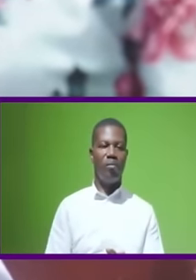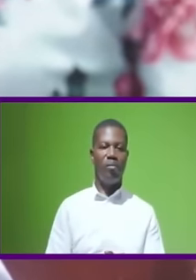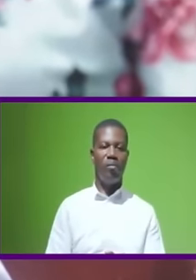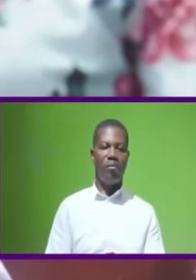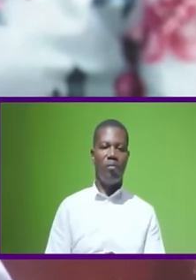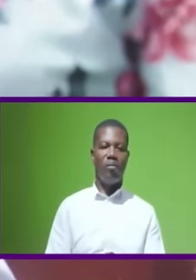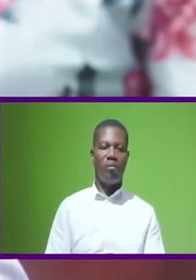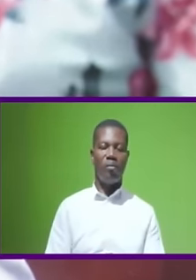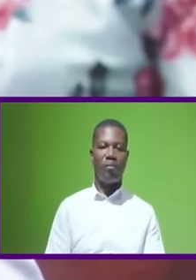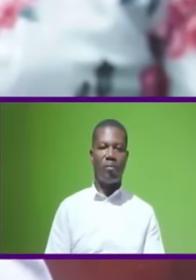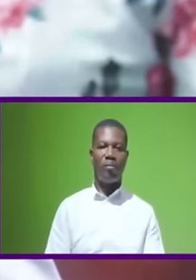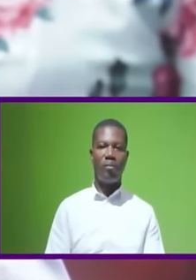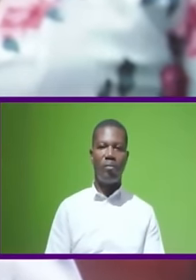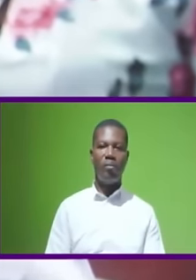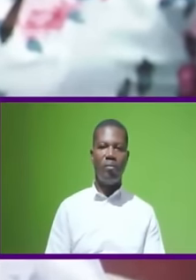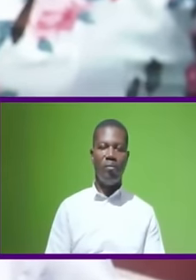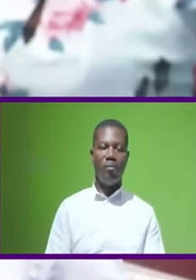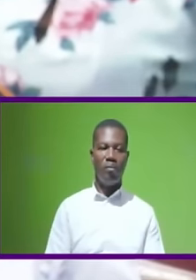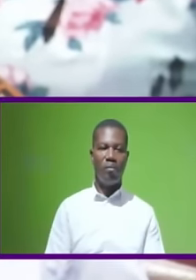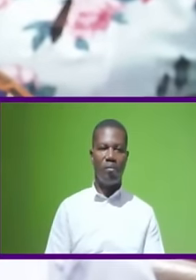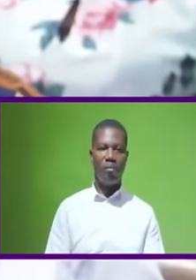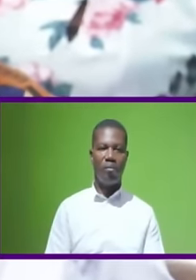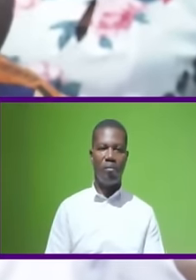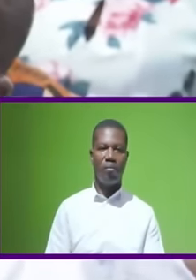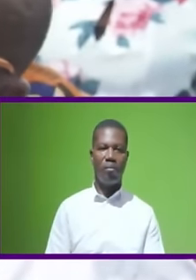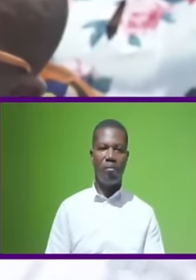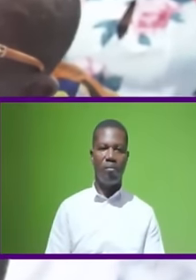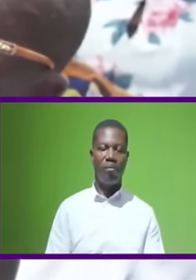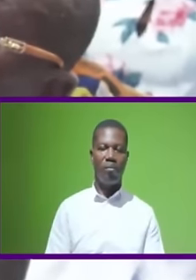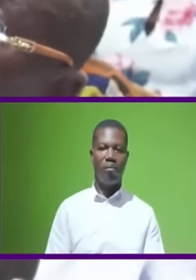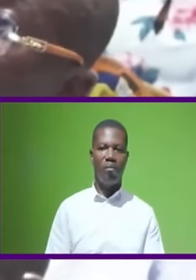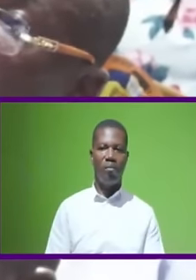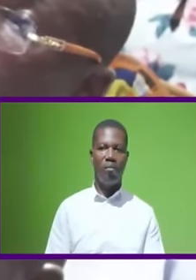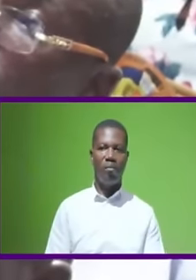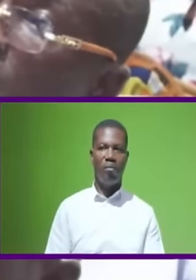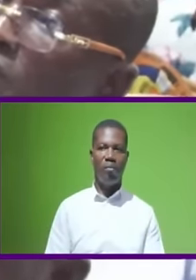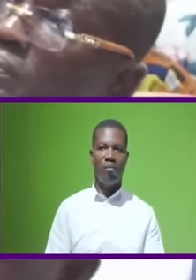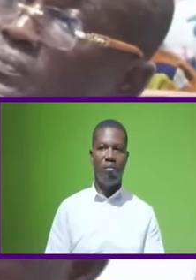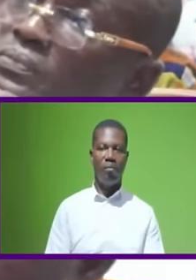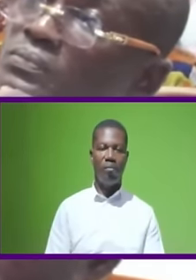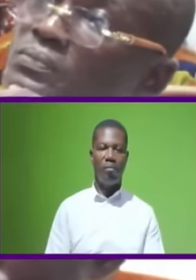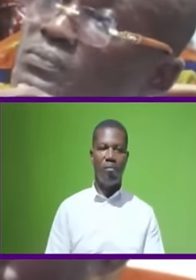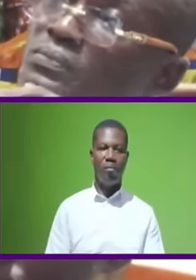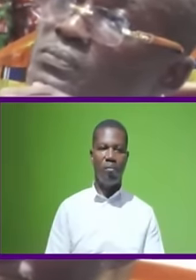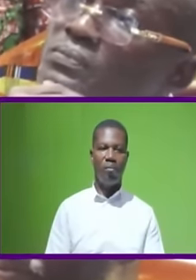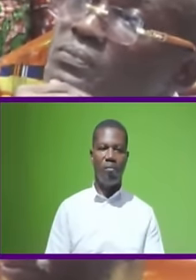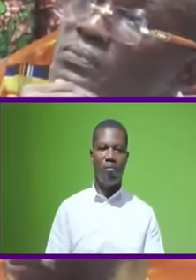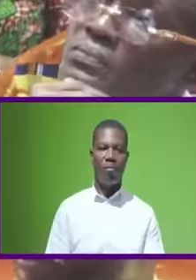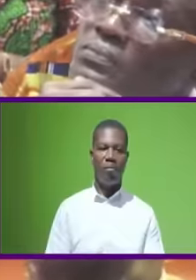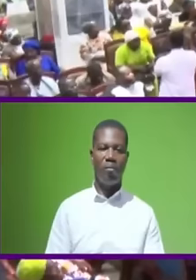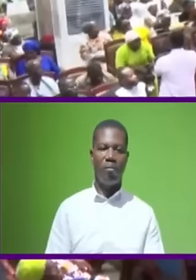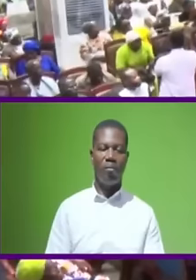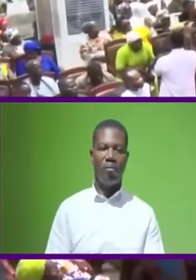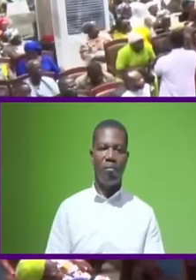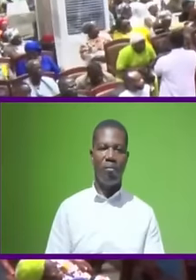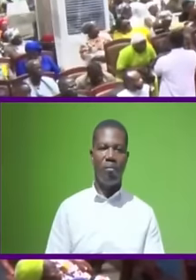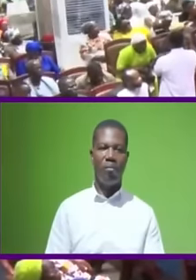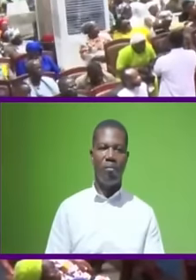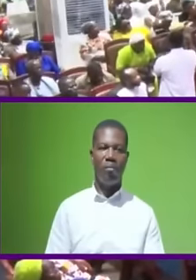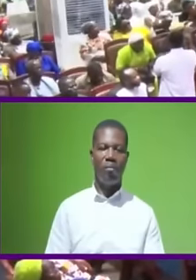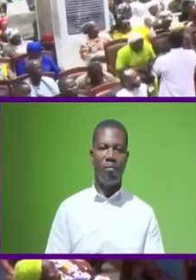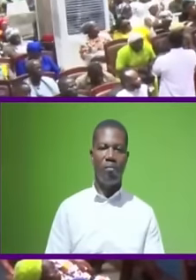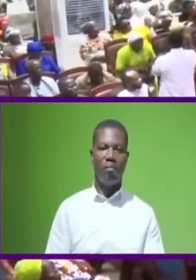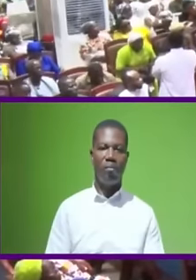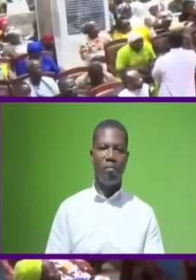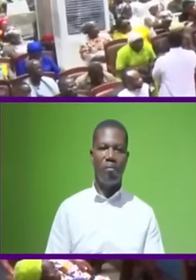no, give it to me two times the price of the land, and when they come I want you to quote this price so that after that you give me